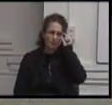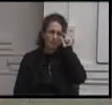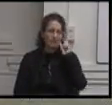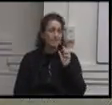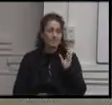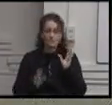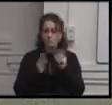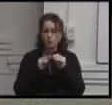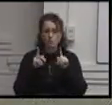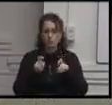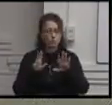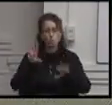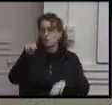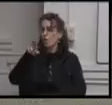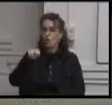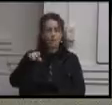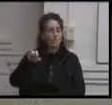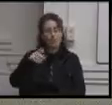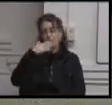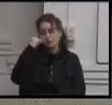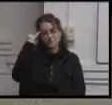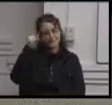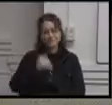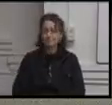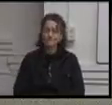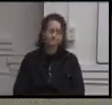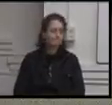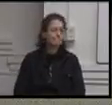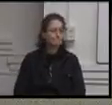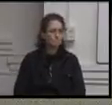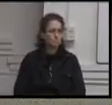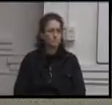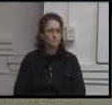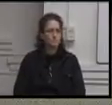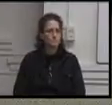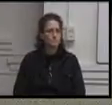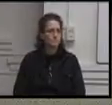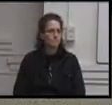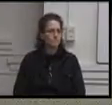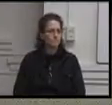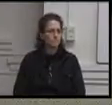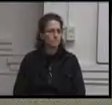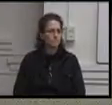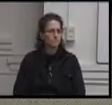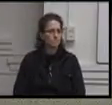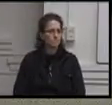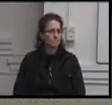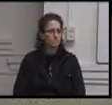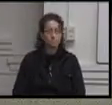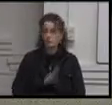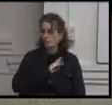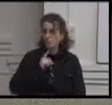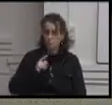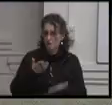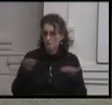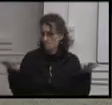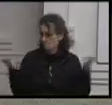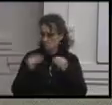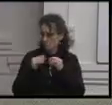I want to formalize it, but there are probably We'll look across the board first. Other members of the board have questions or